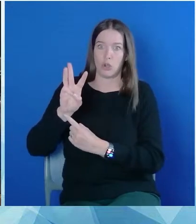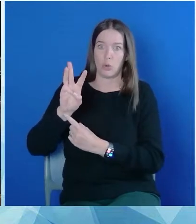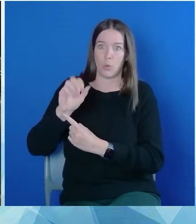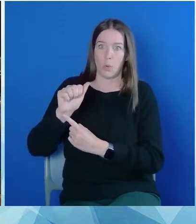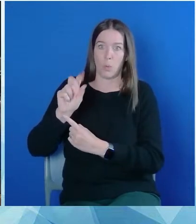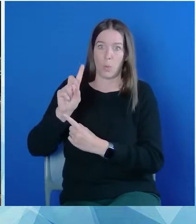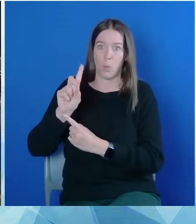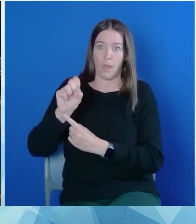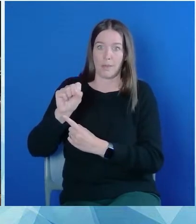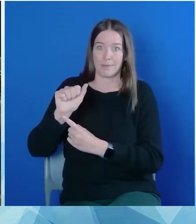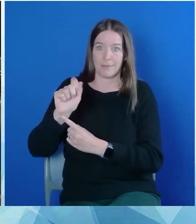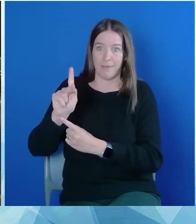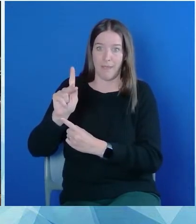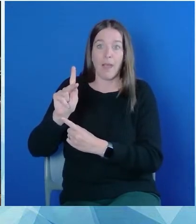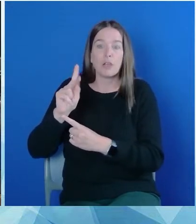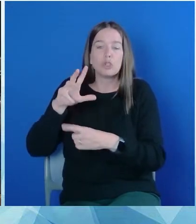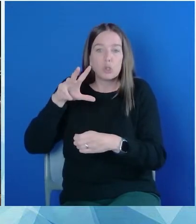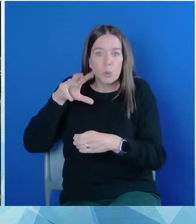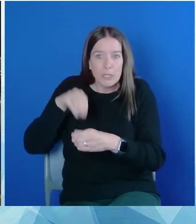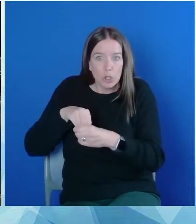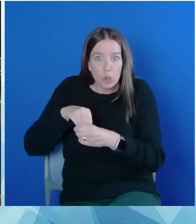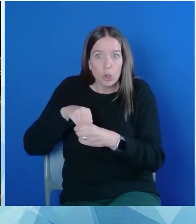into 2456?